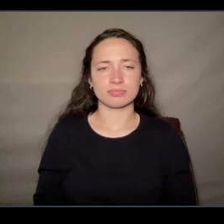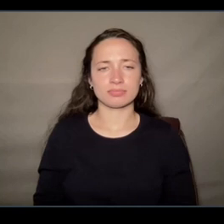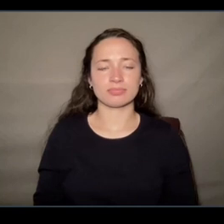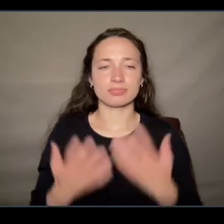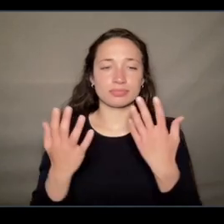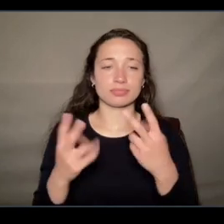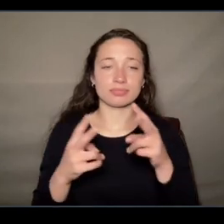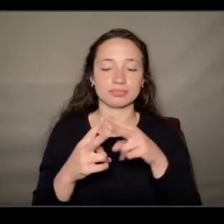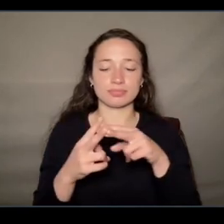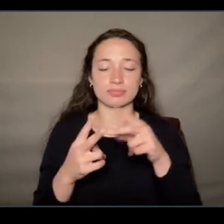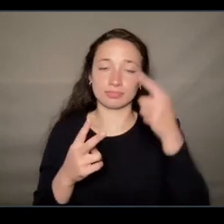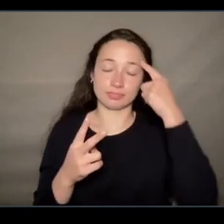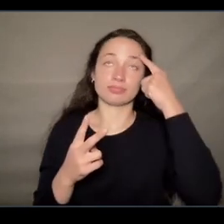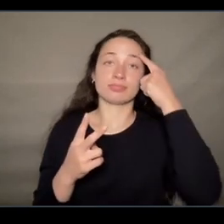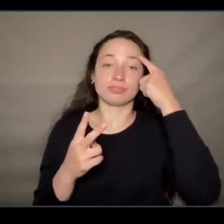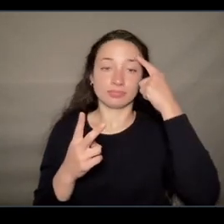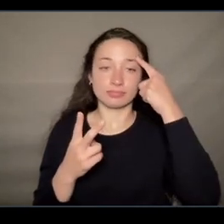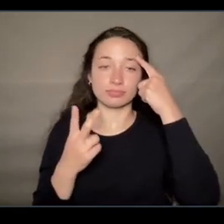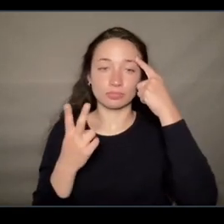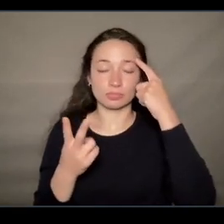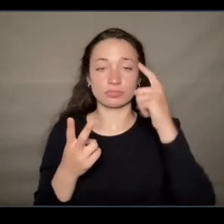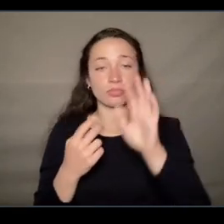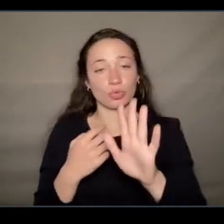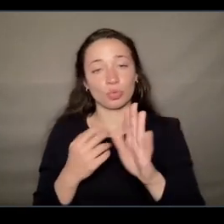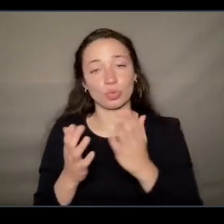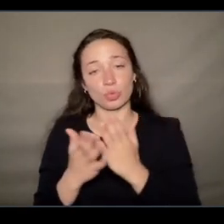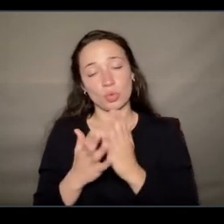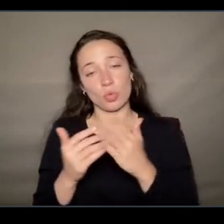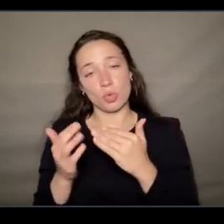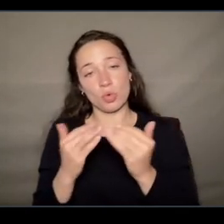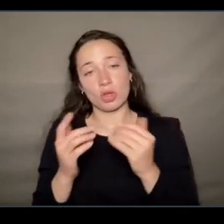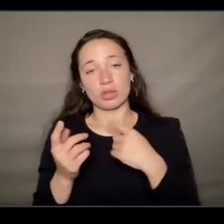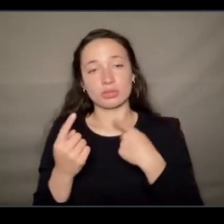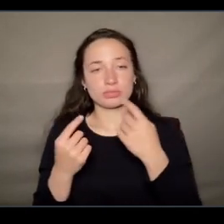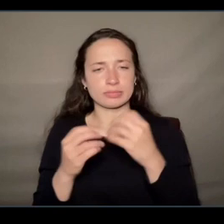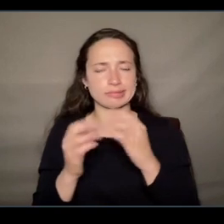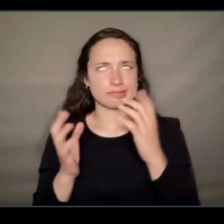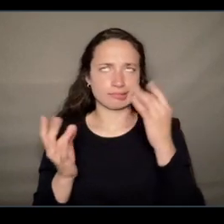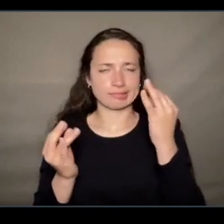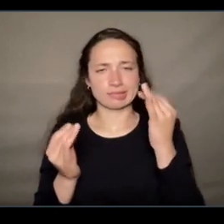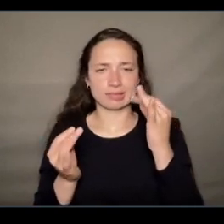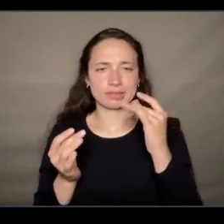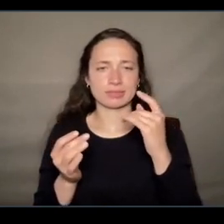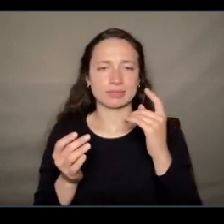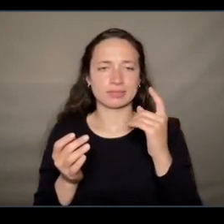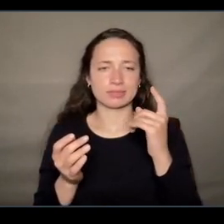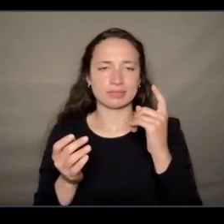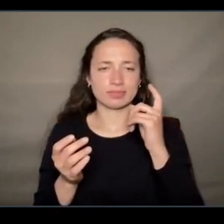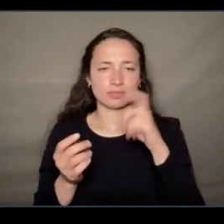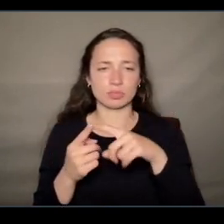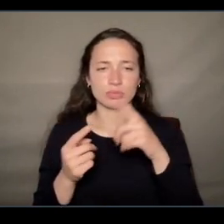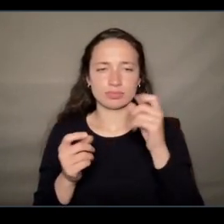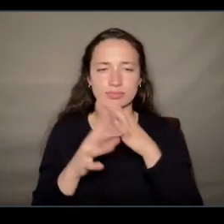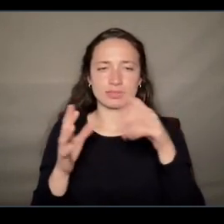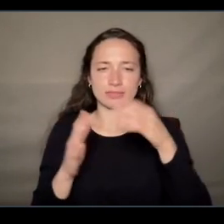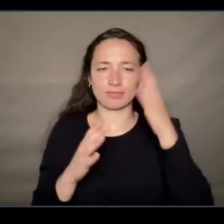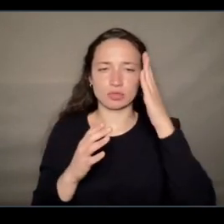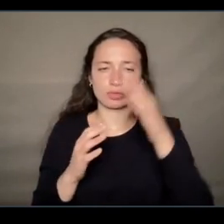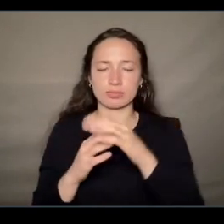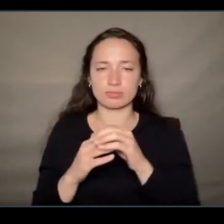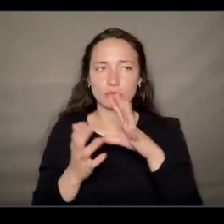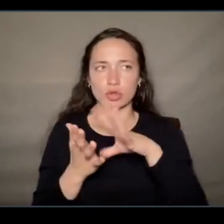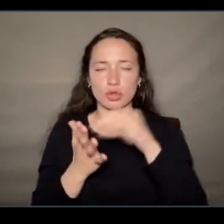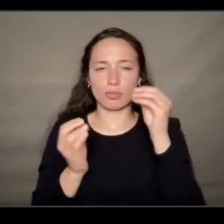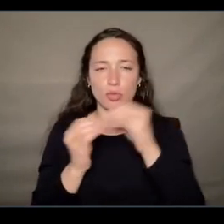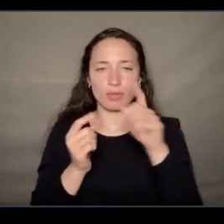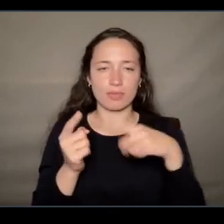I think, well, two things come to mind, although I'll be meditating and you know, trying to witness this in future to learn